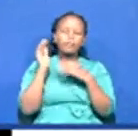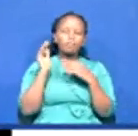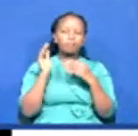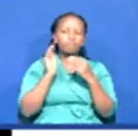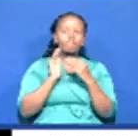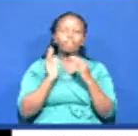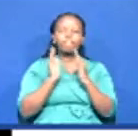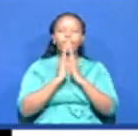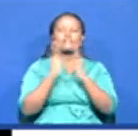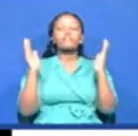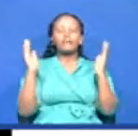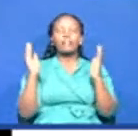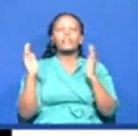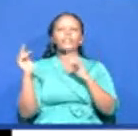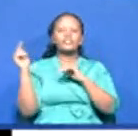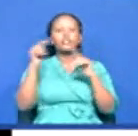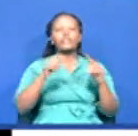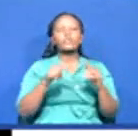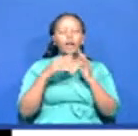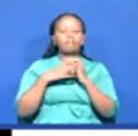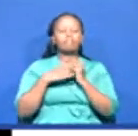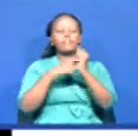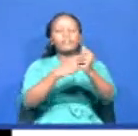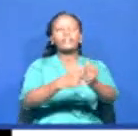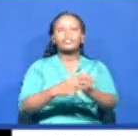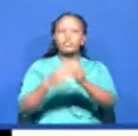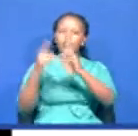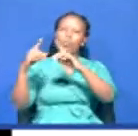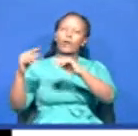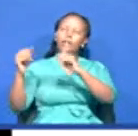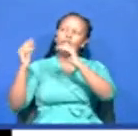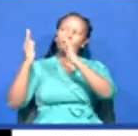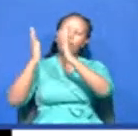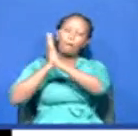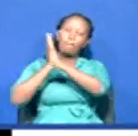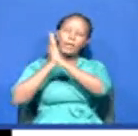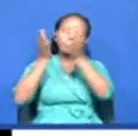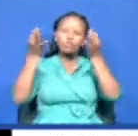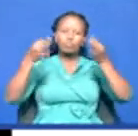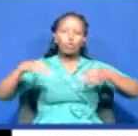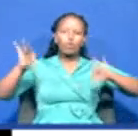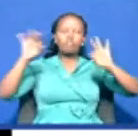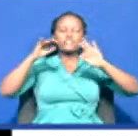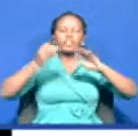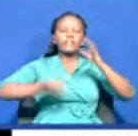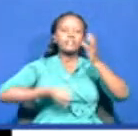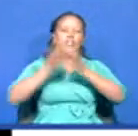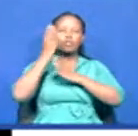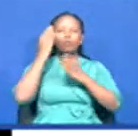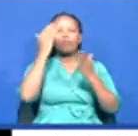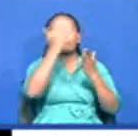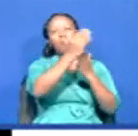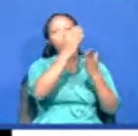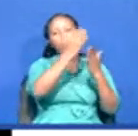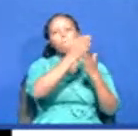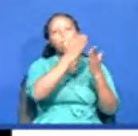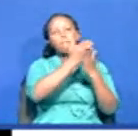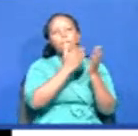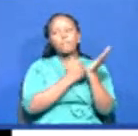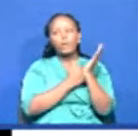and guide us or lead us in a word of prayer to officially kick off this program today.